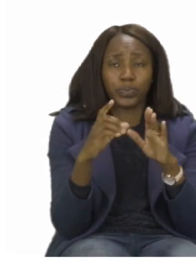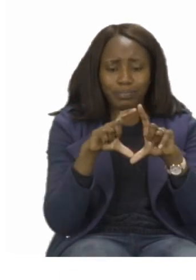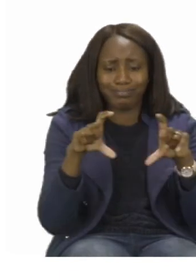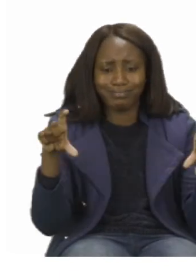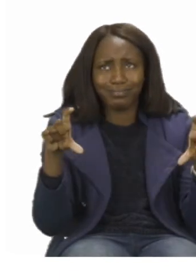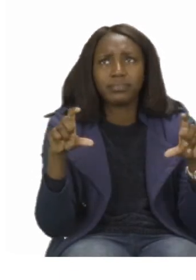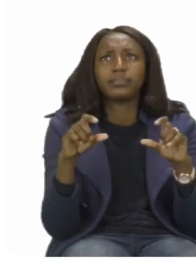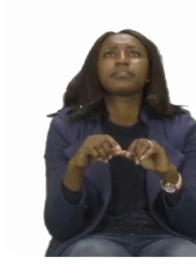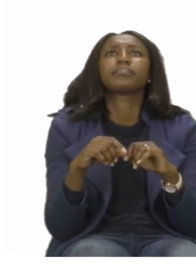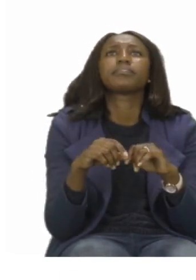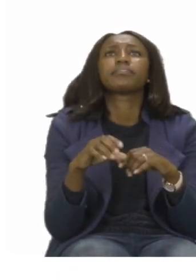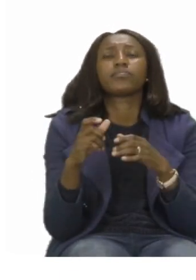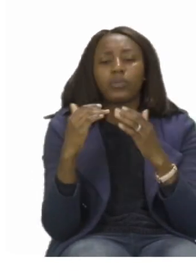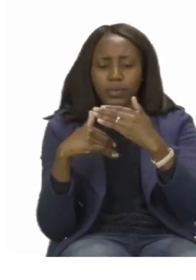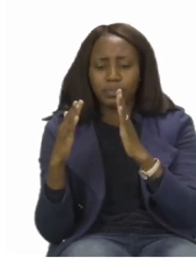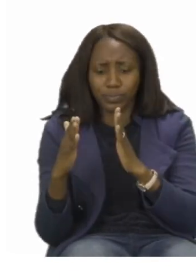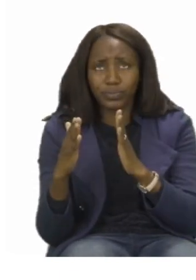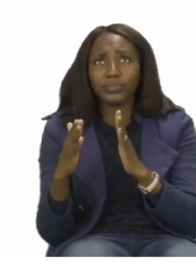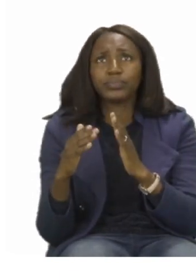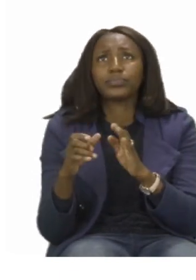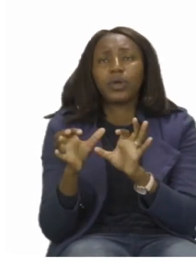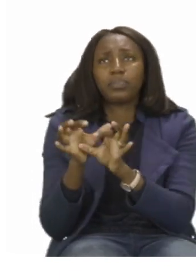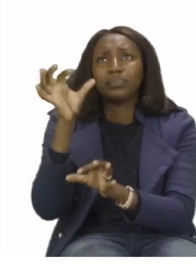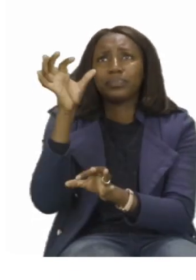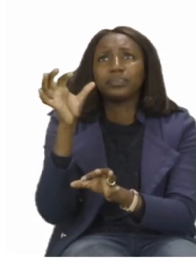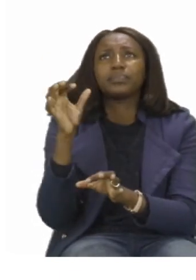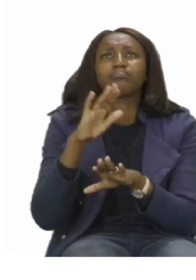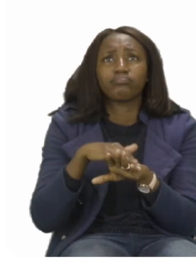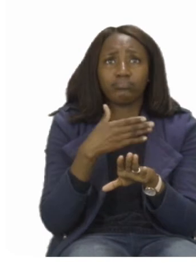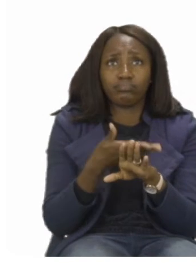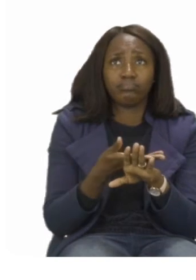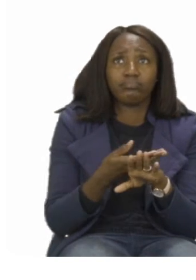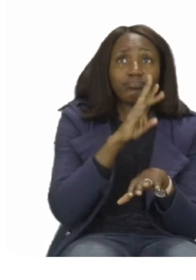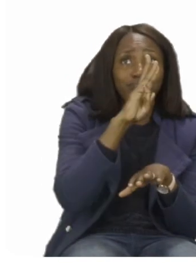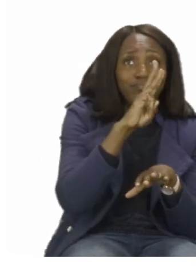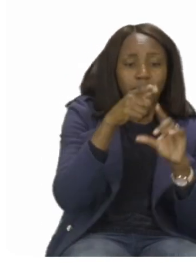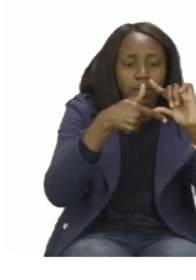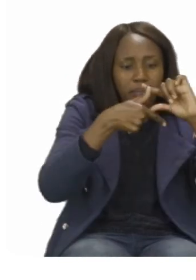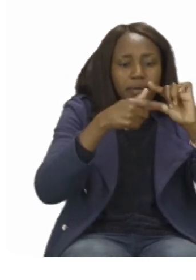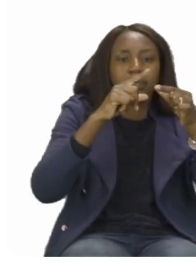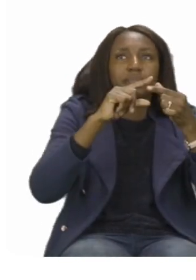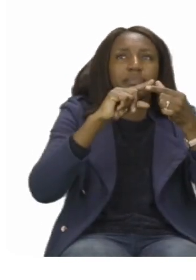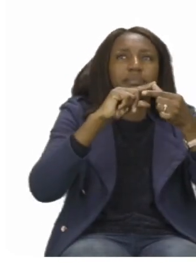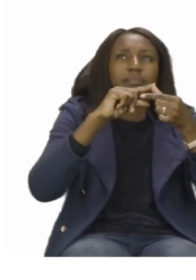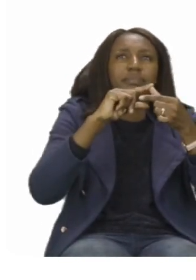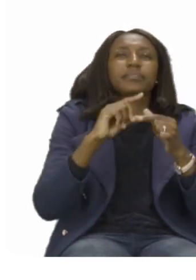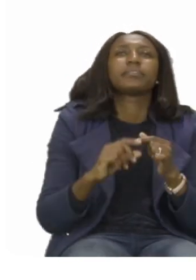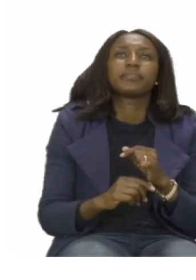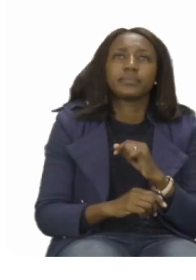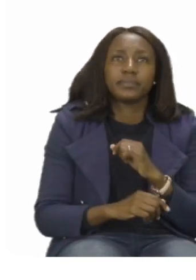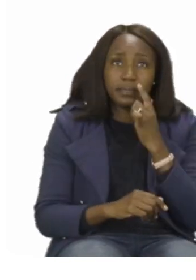your cylinder, these are all examples of 3D shapes.